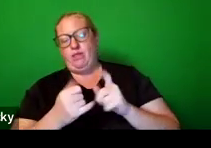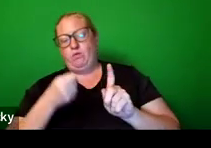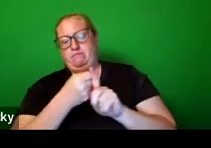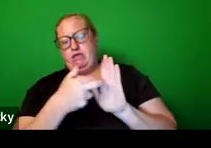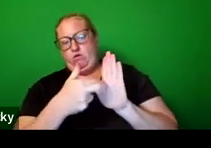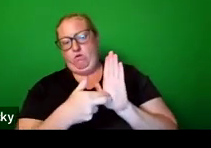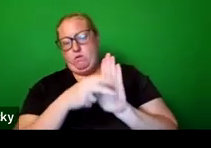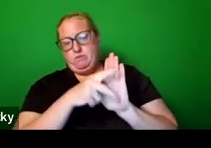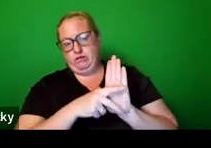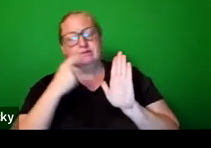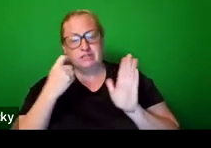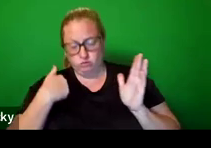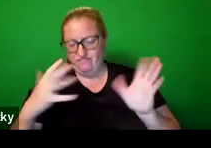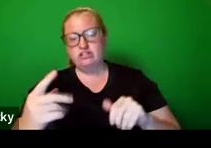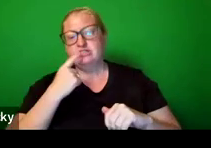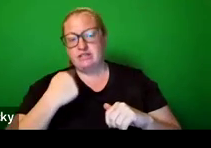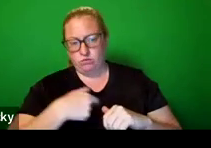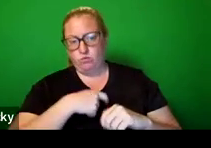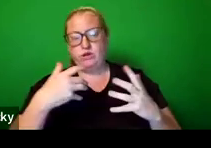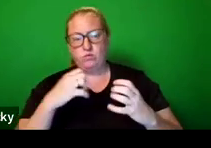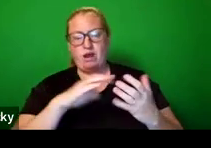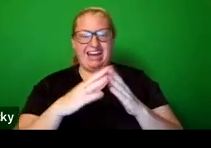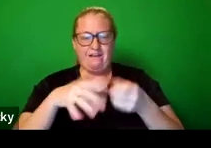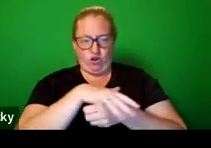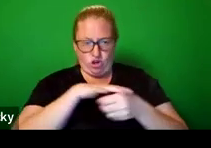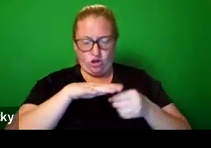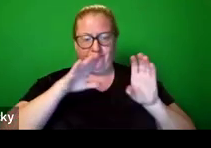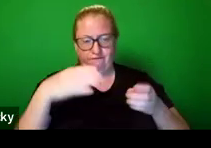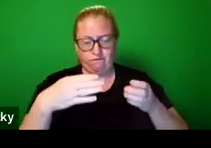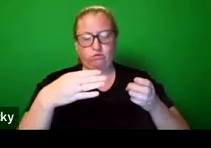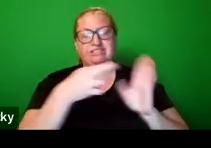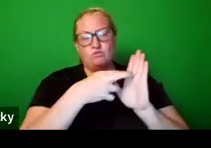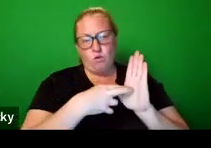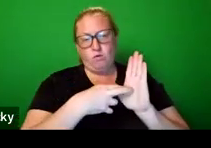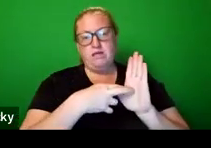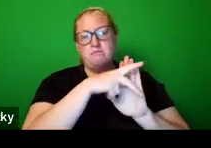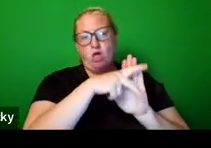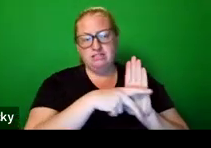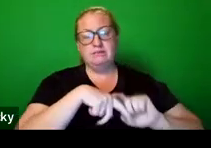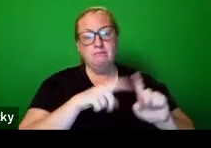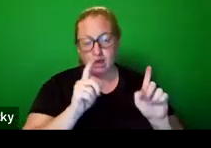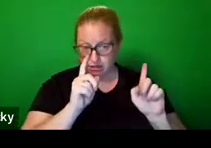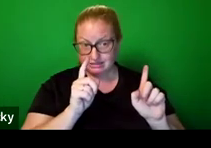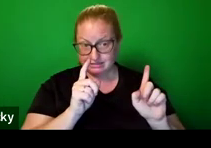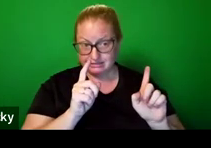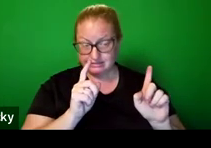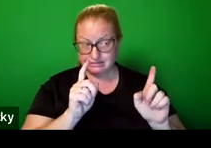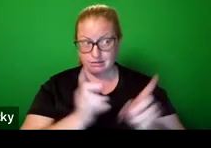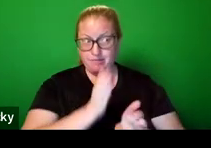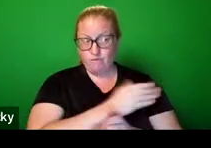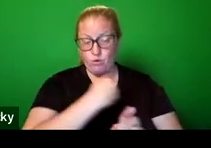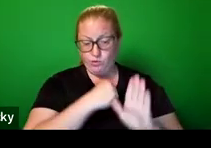Because we said we are moving towards more neighborhood-driven enrollment policy, but before we, you know, identify any